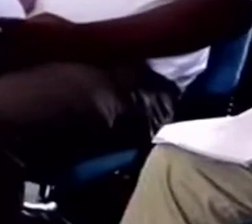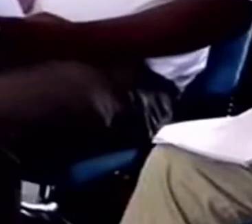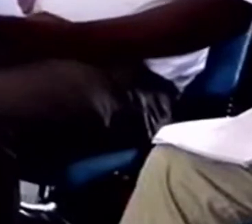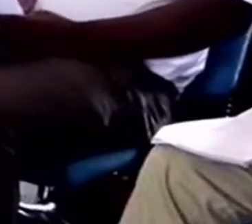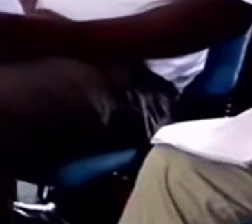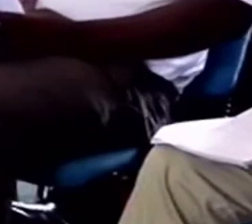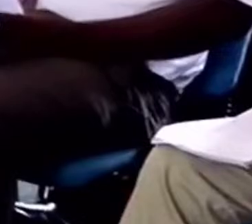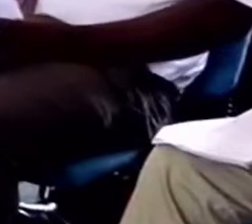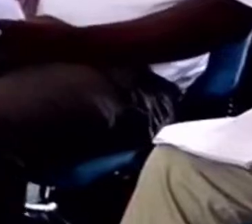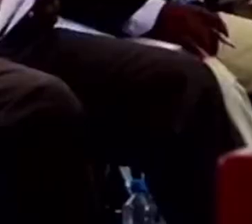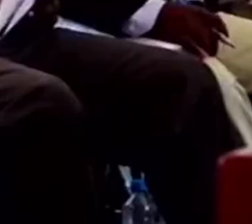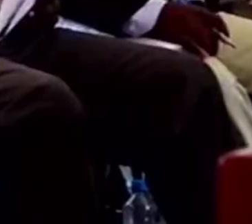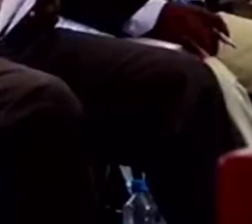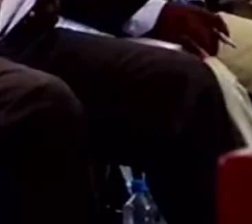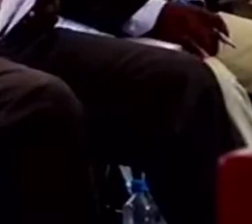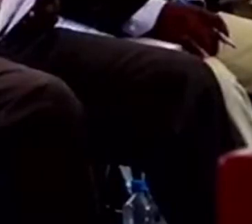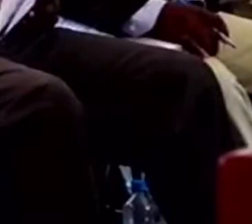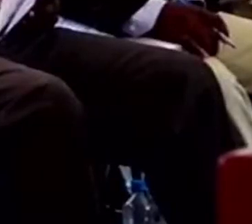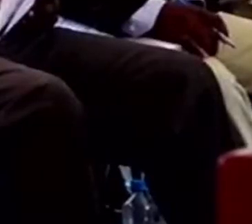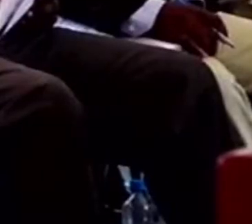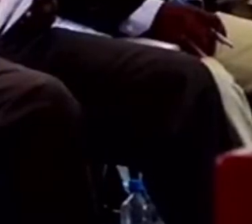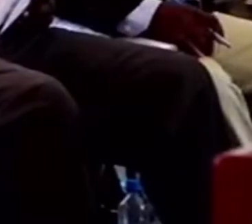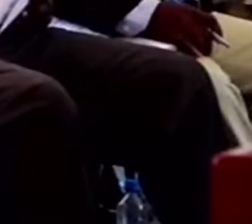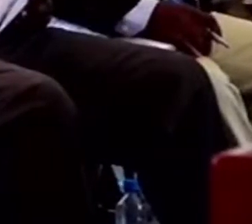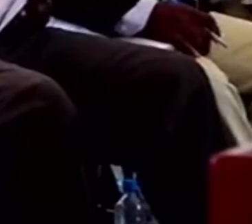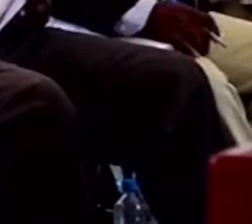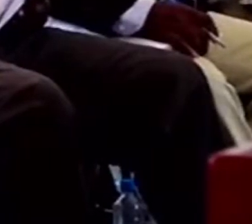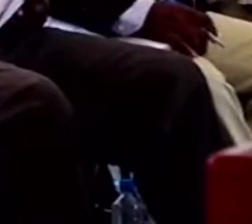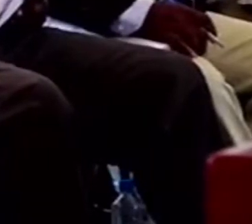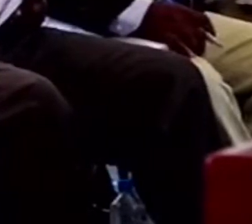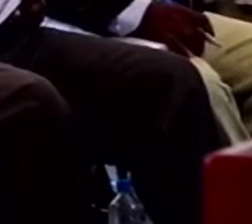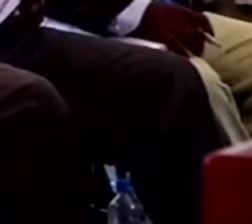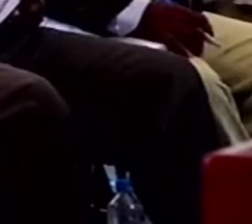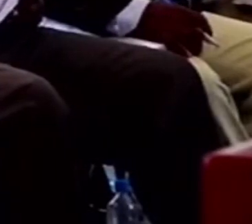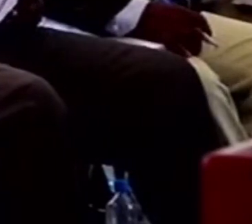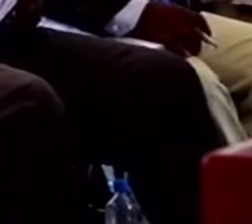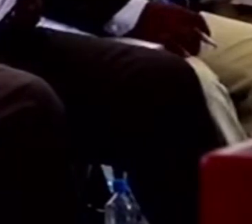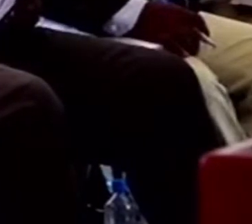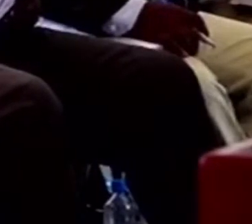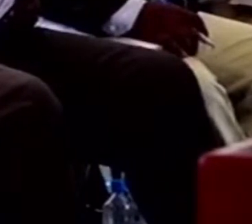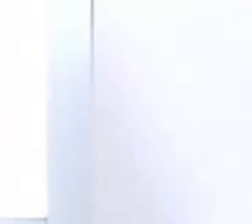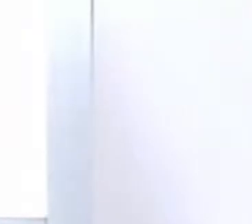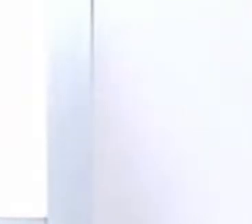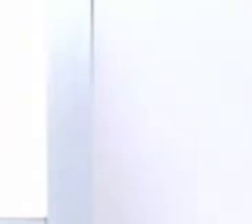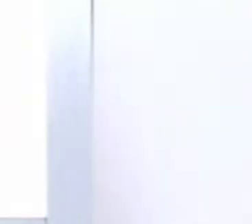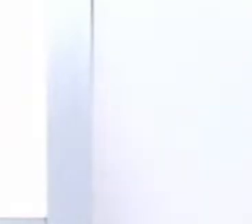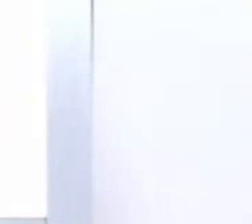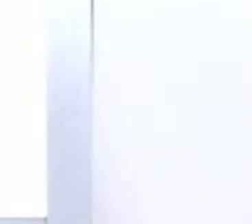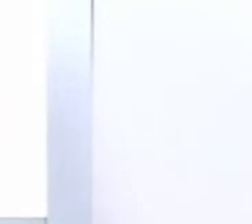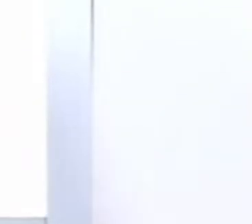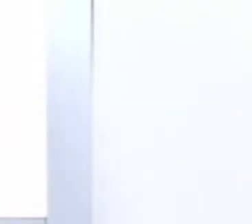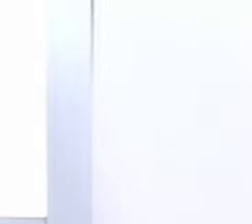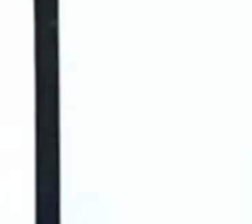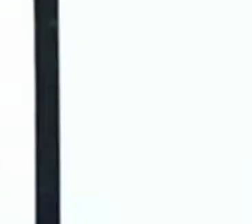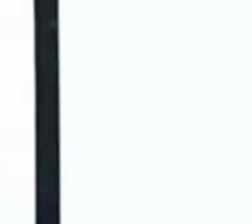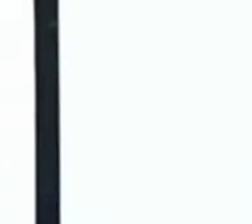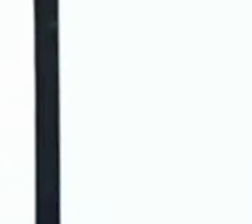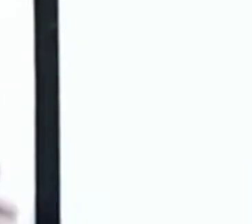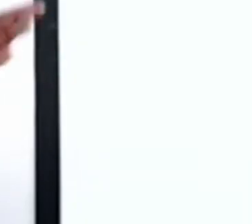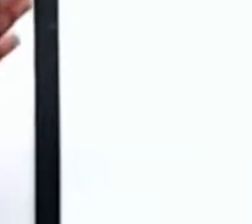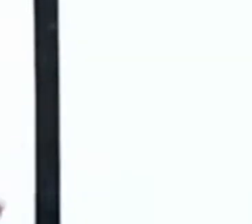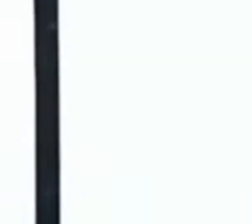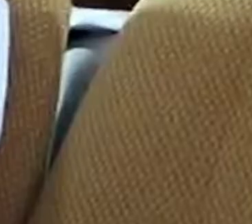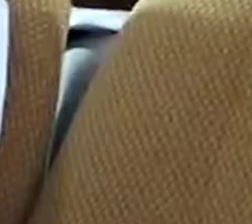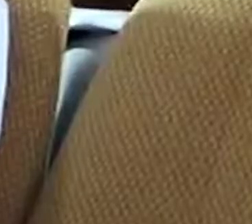to the official opening, a masterclass was conducted for constituency officers to be provided with the necessary information in line with